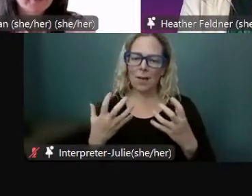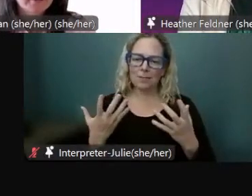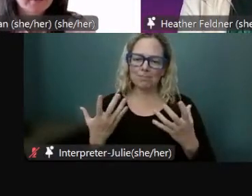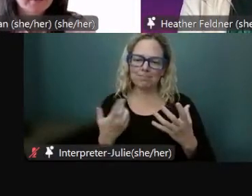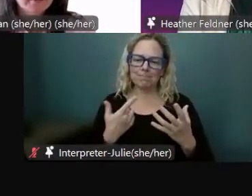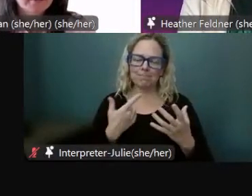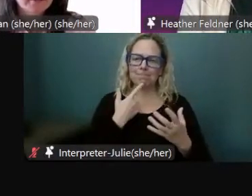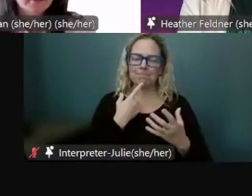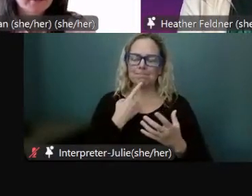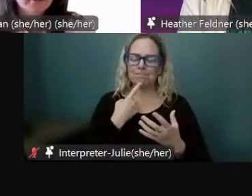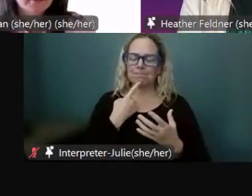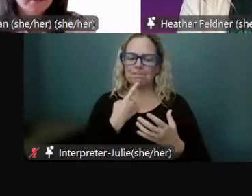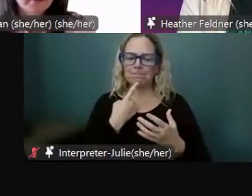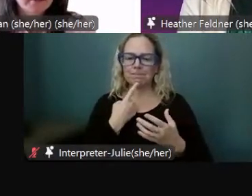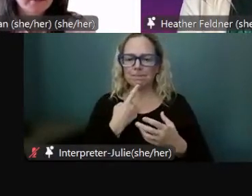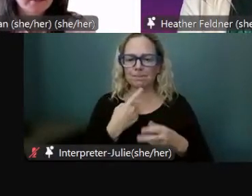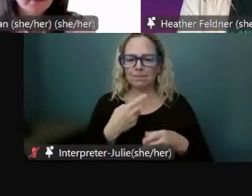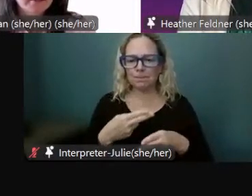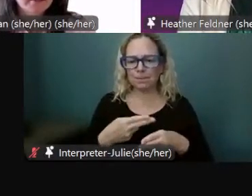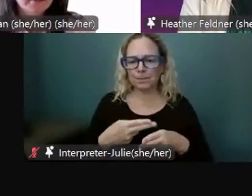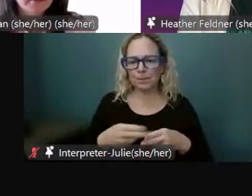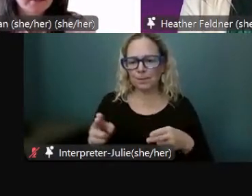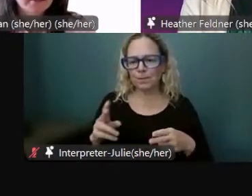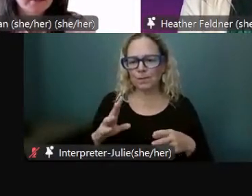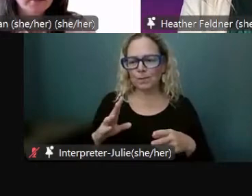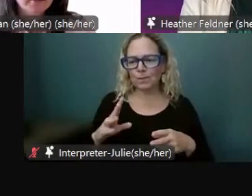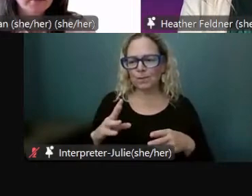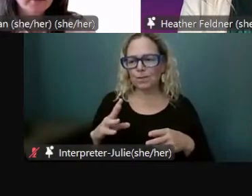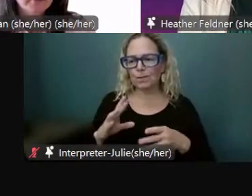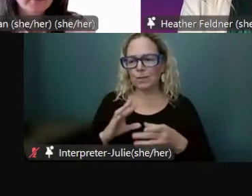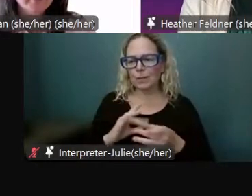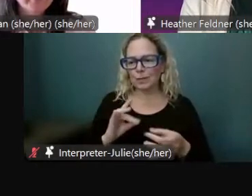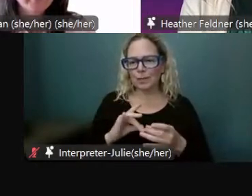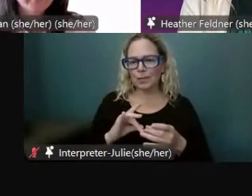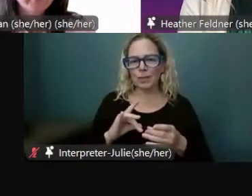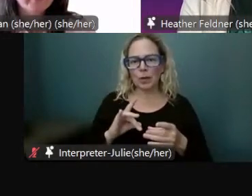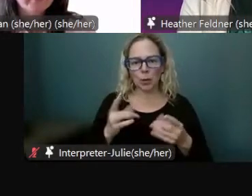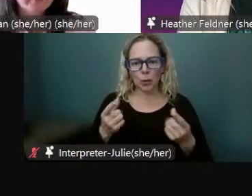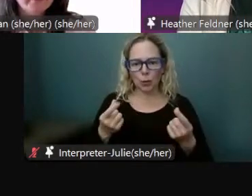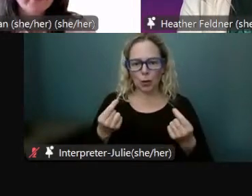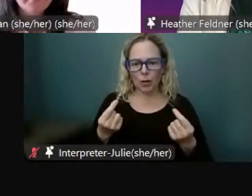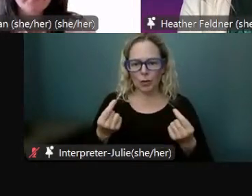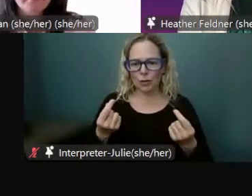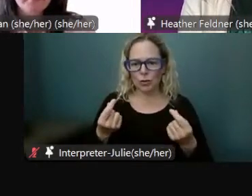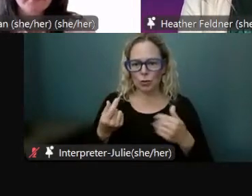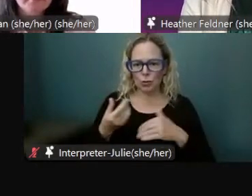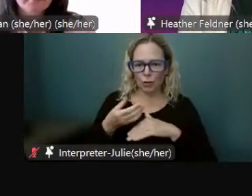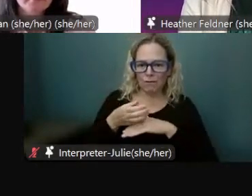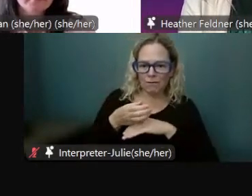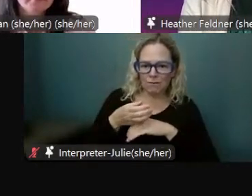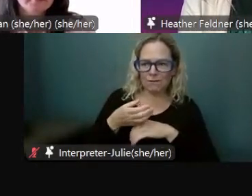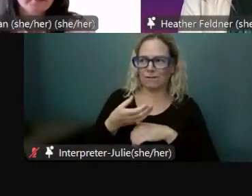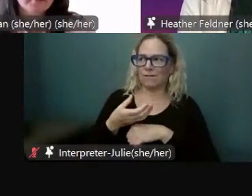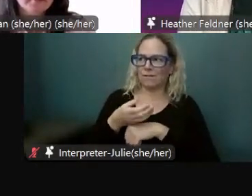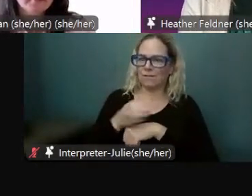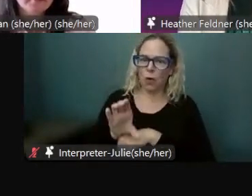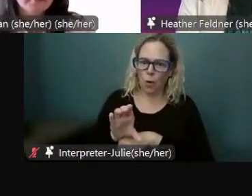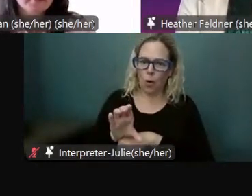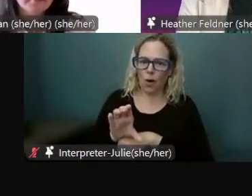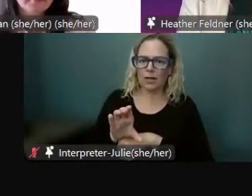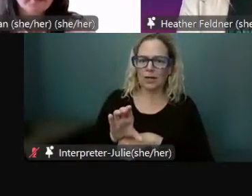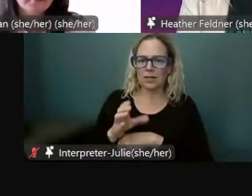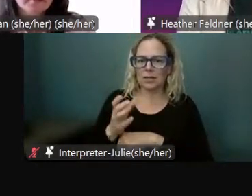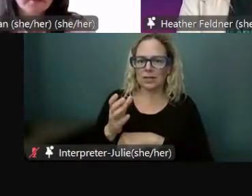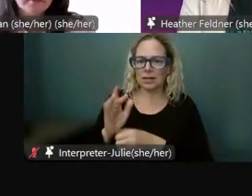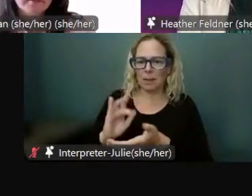very briefly, there was a comment of, what can we do to force medical schools like the School of Medicine at UW